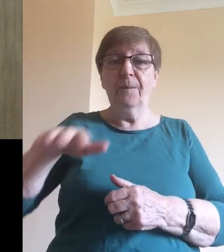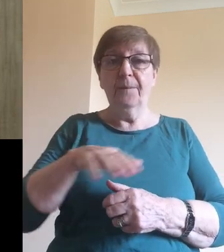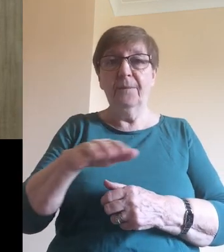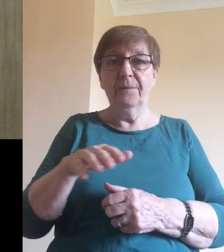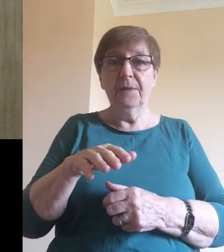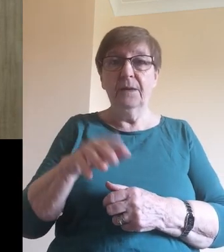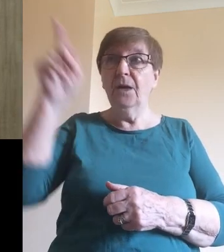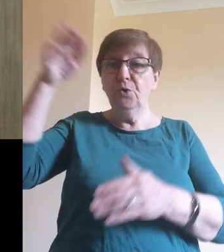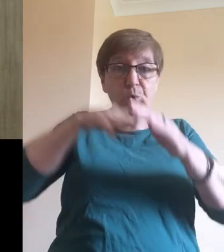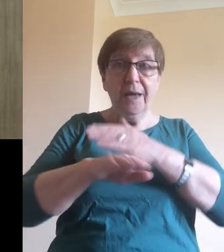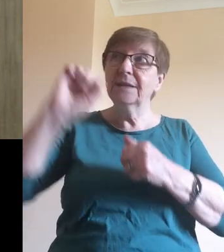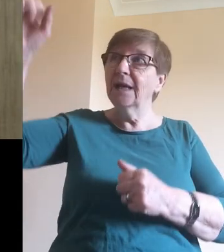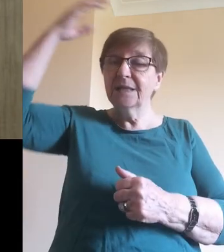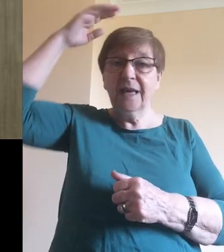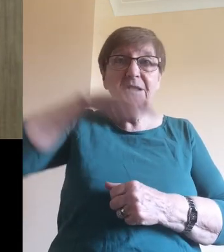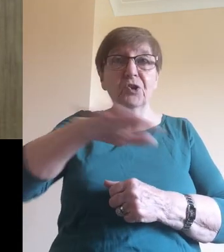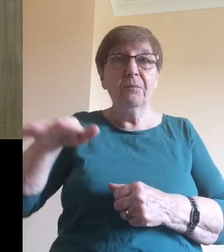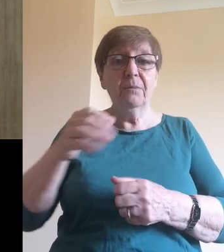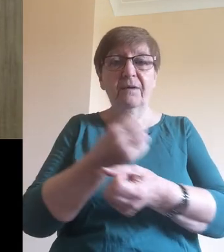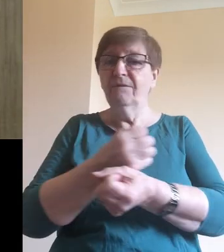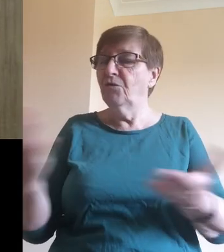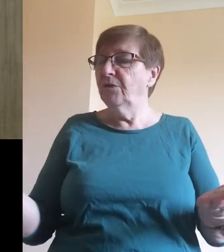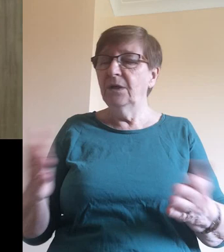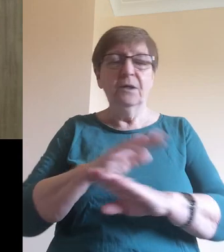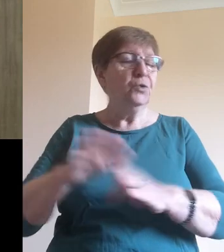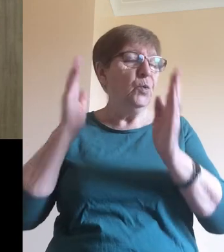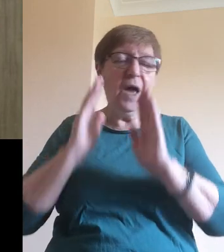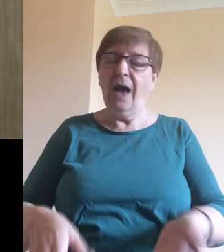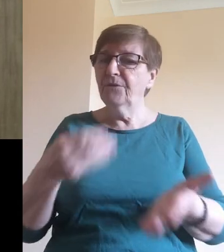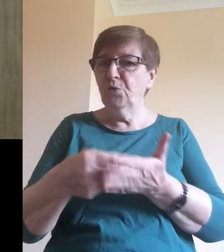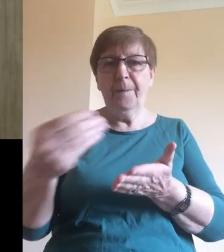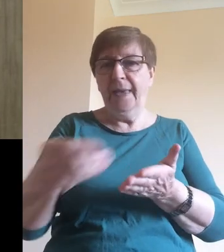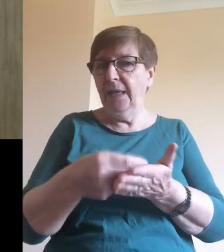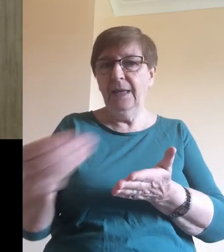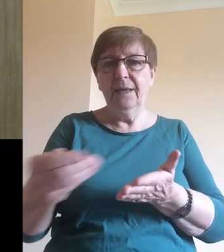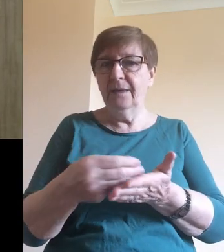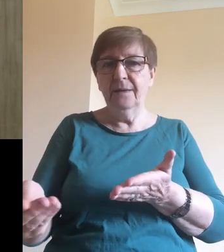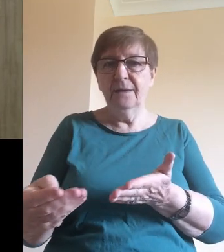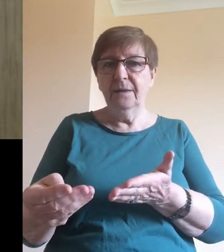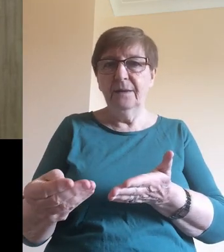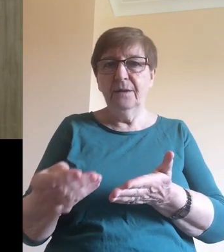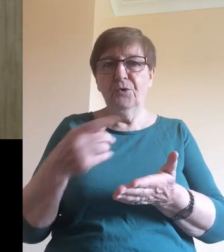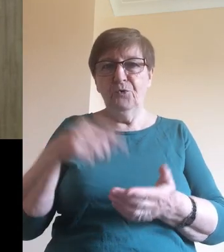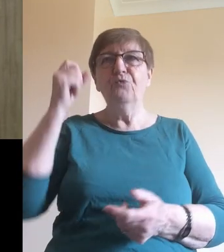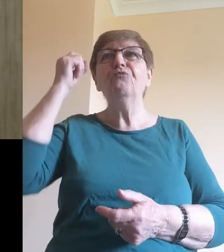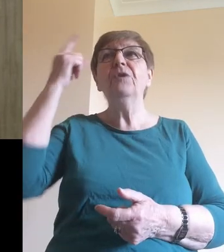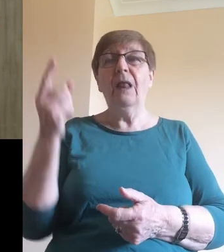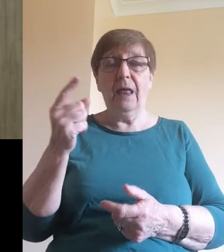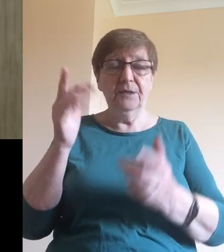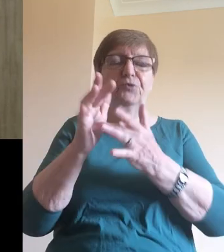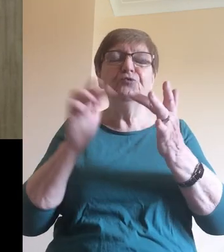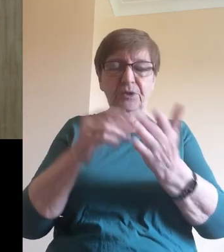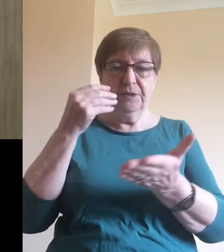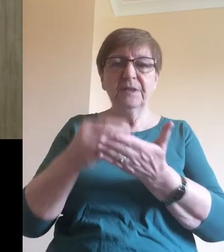And you enter his kingdom freely. You don't have to pay. You simply recognize that Jesus paid it on the